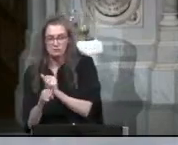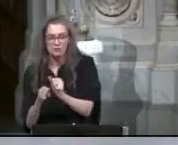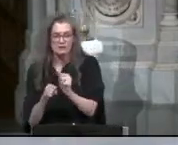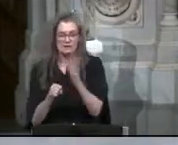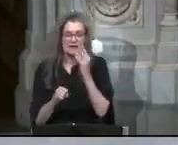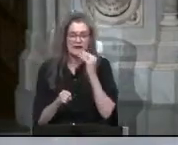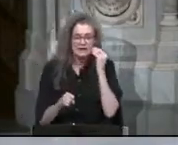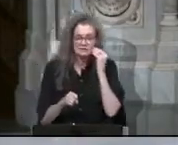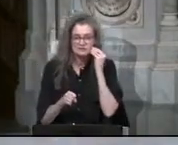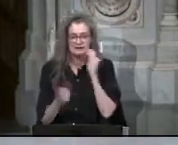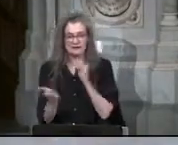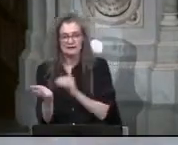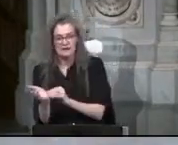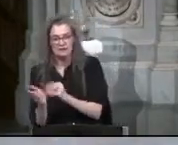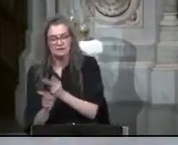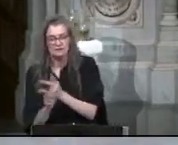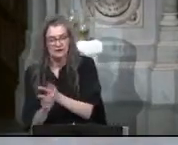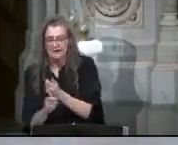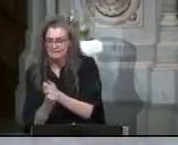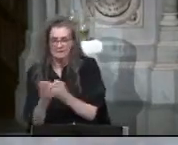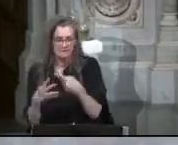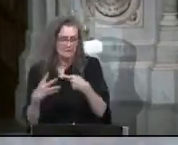social.